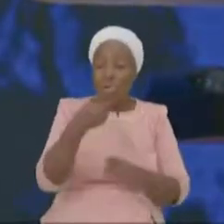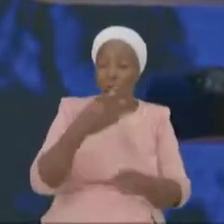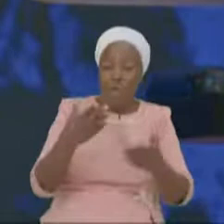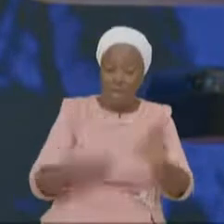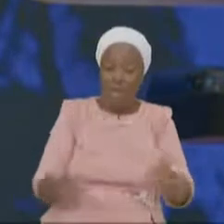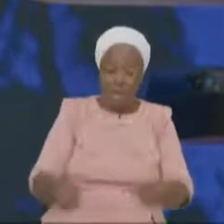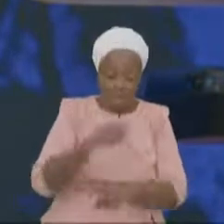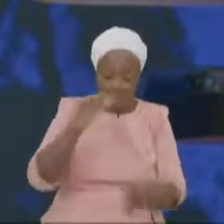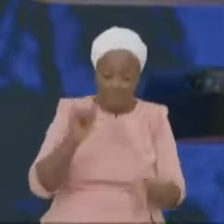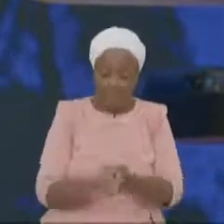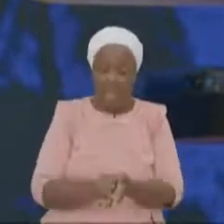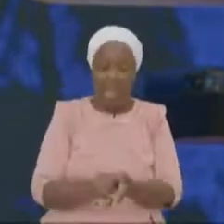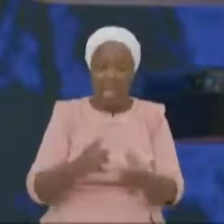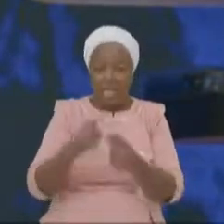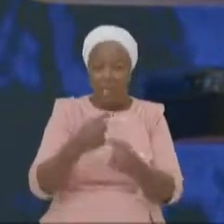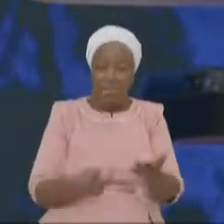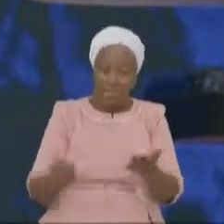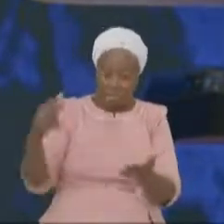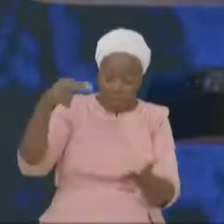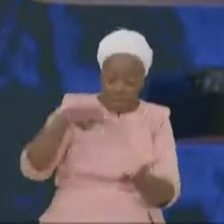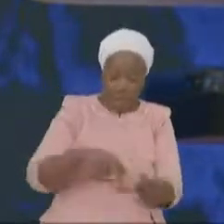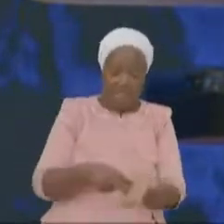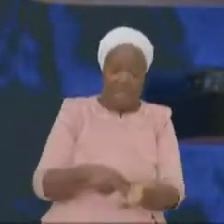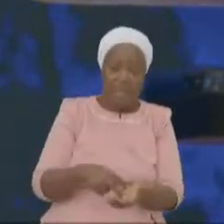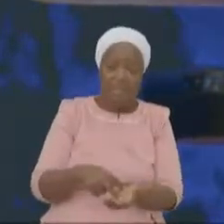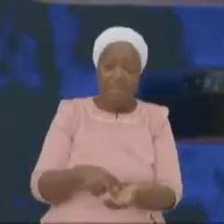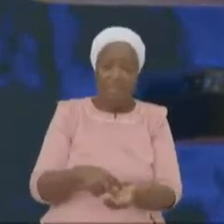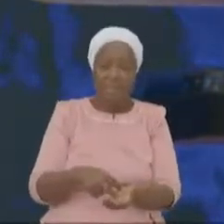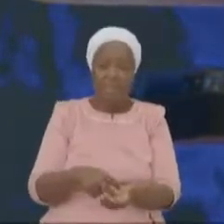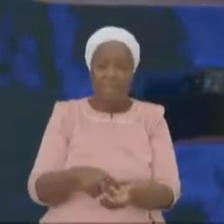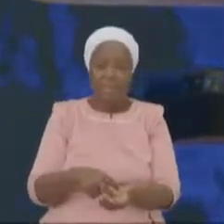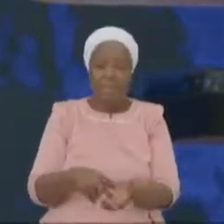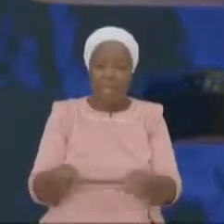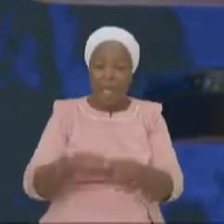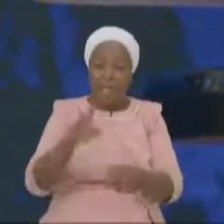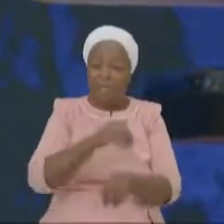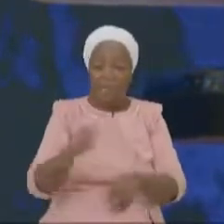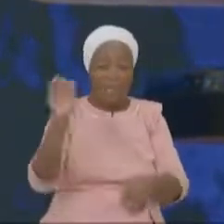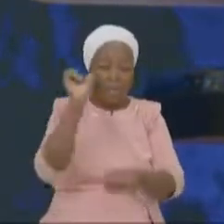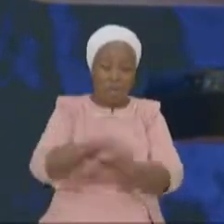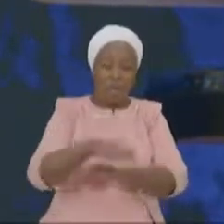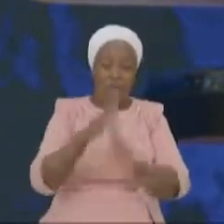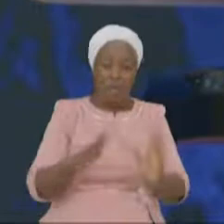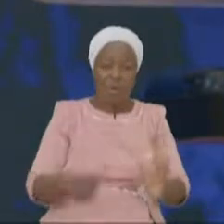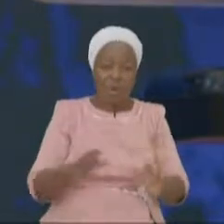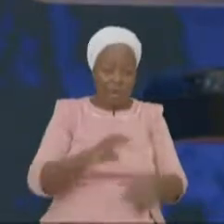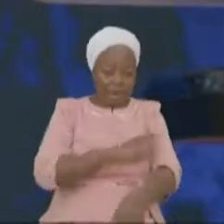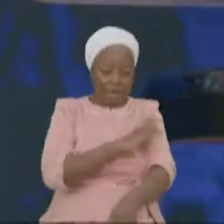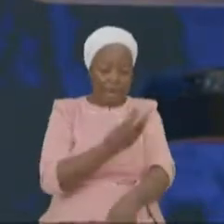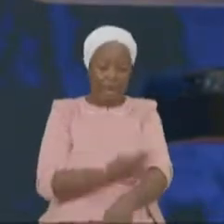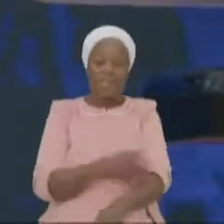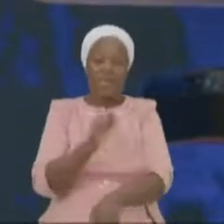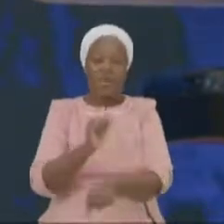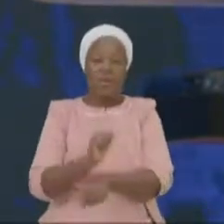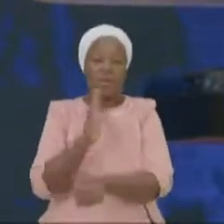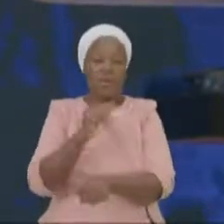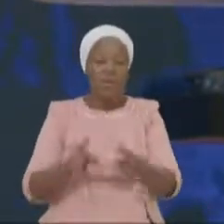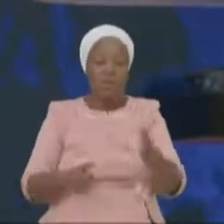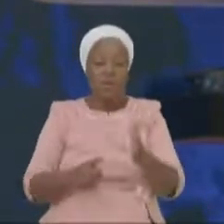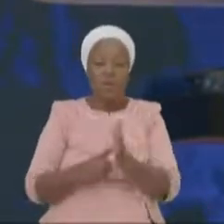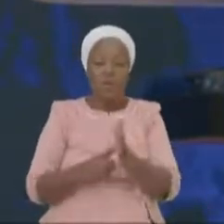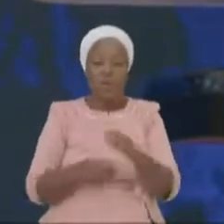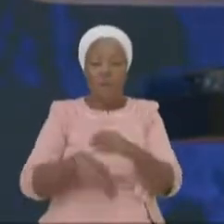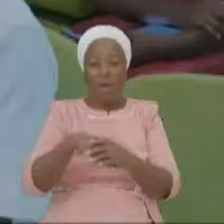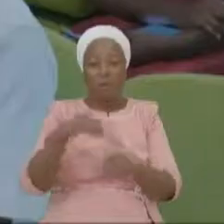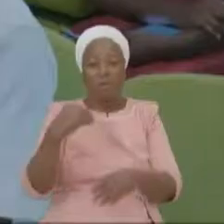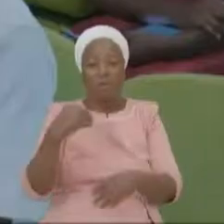like that, and you rise as a conqueror, mighty works will show forth out